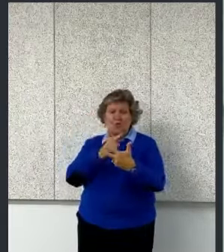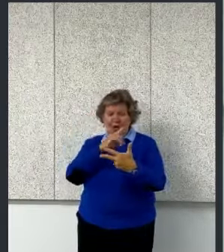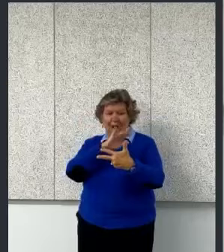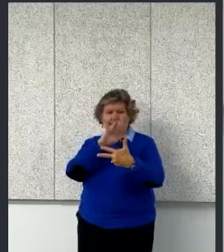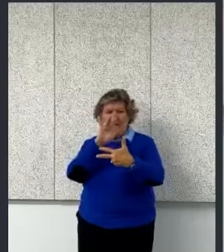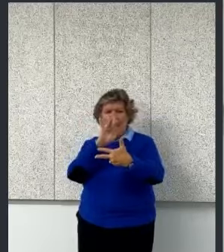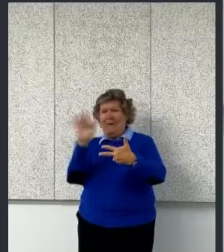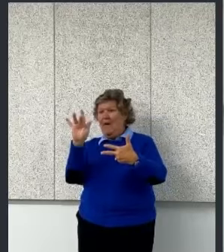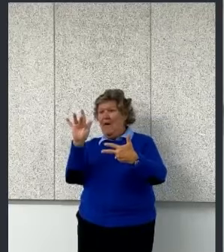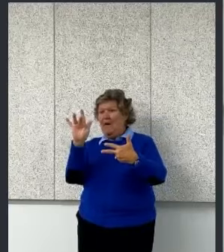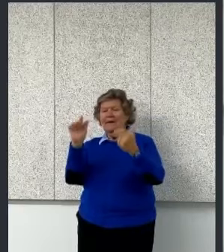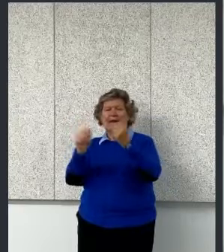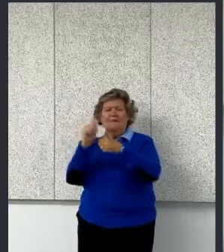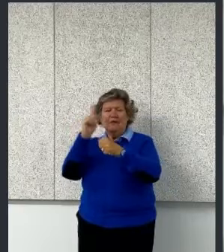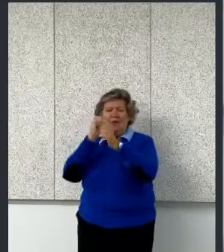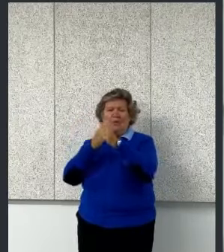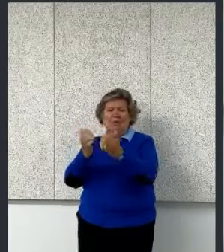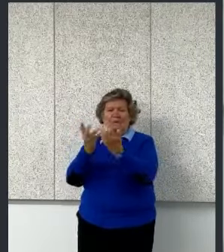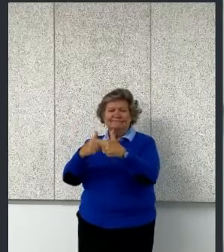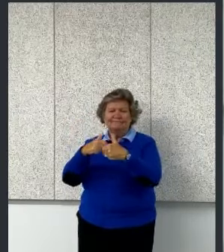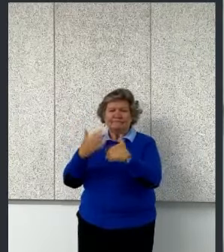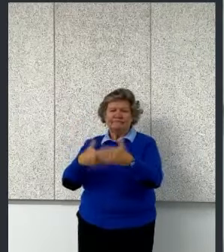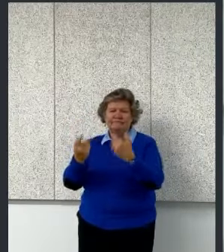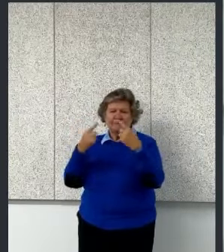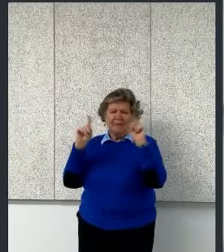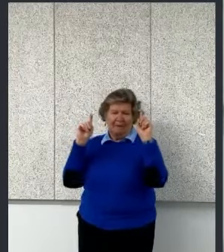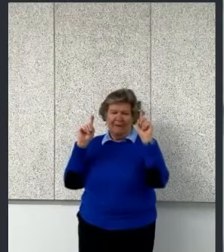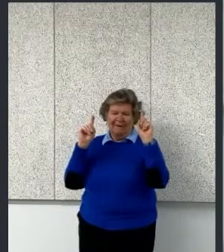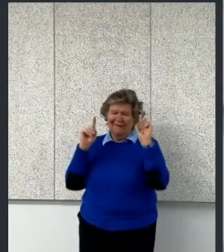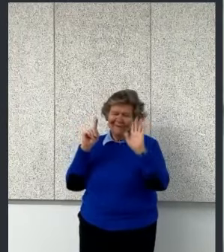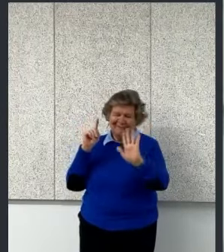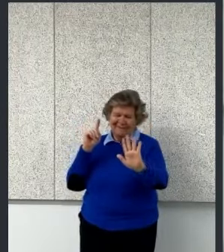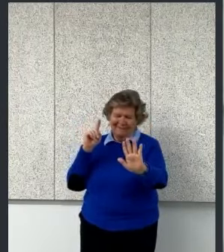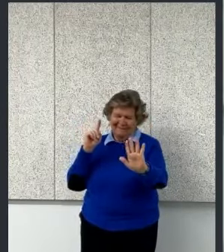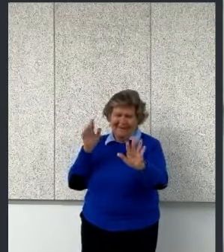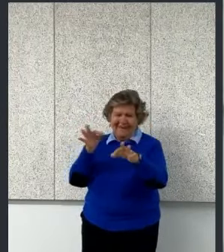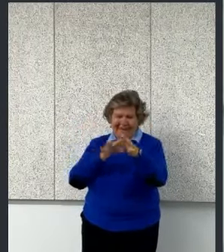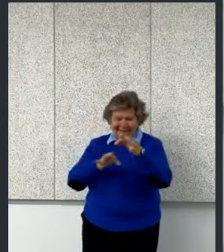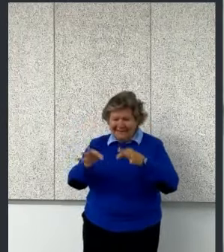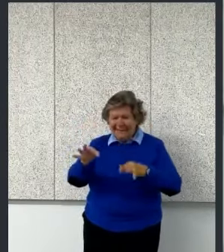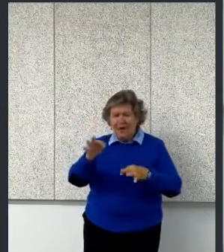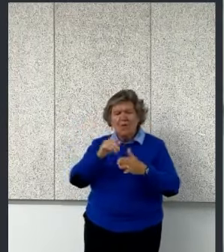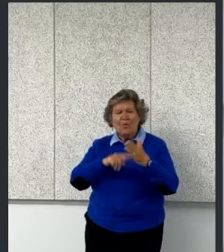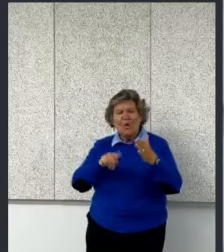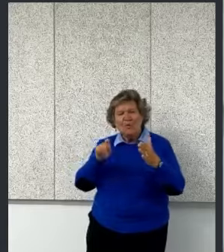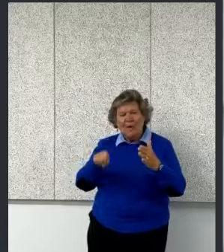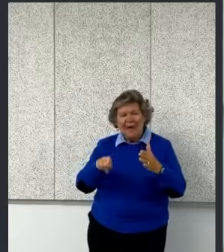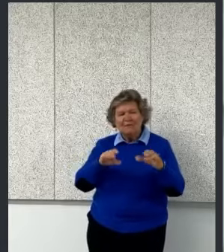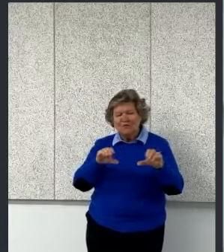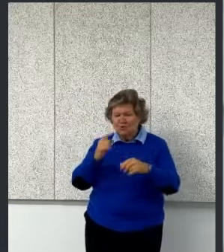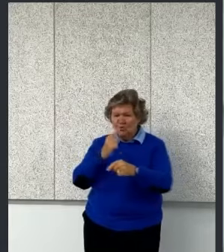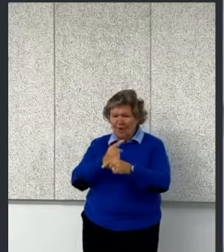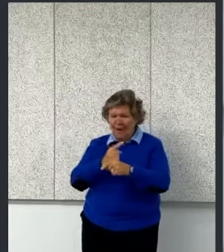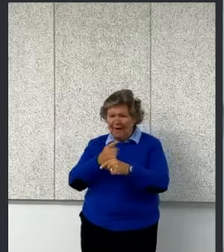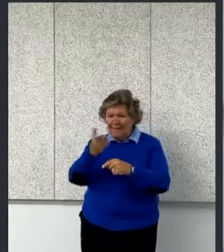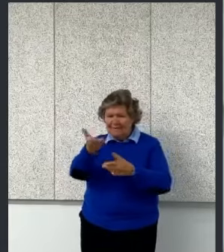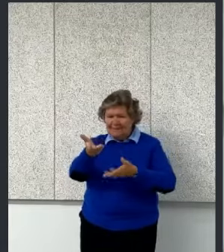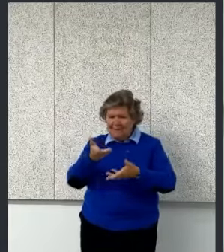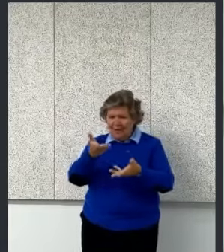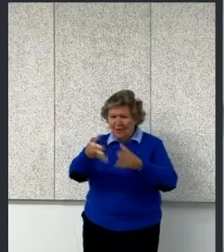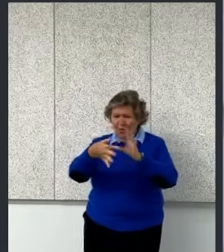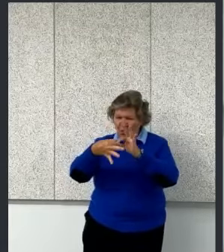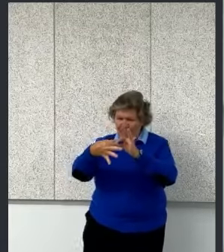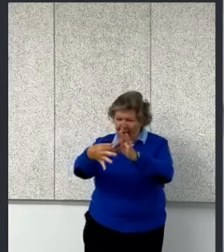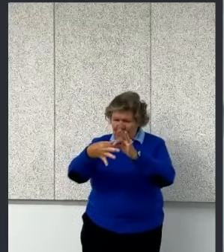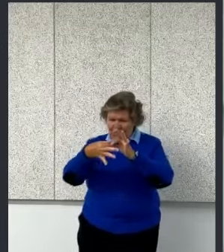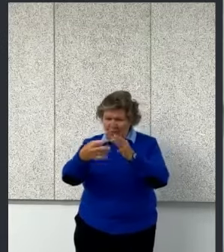then everything will follow. But it's actually like, maybe what we need to do right is the relationship, is like call it the